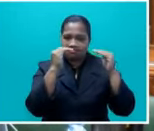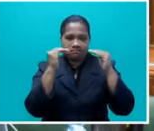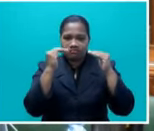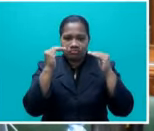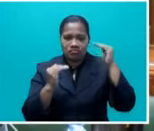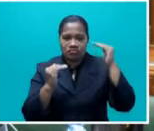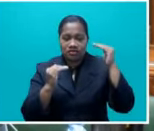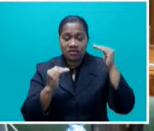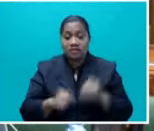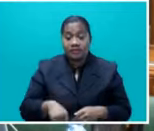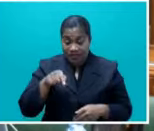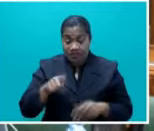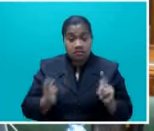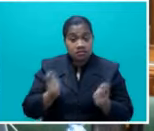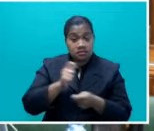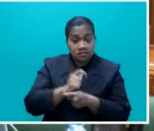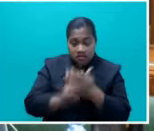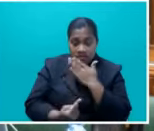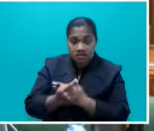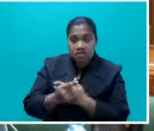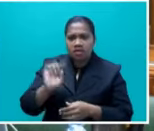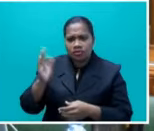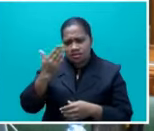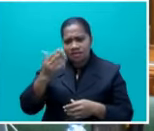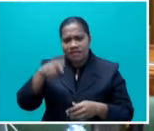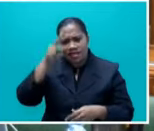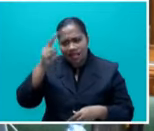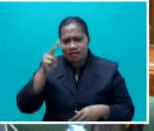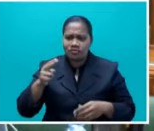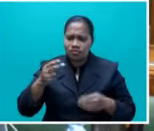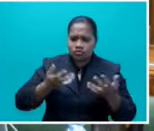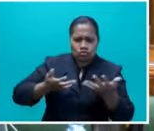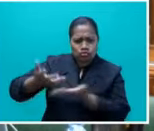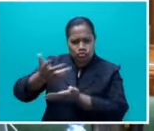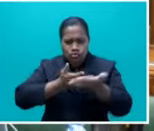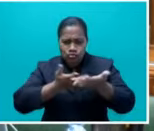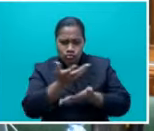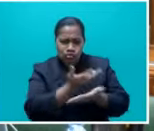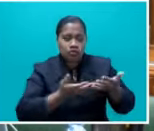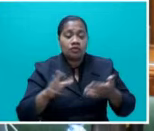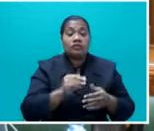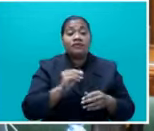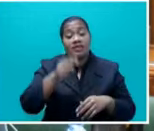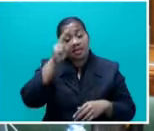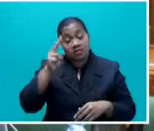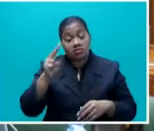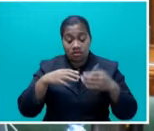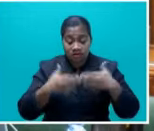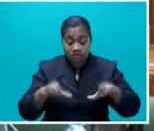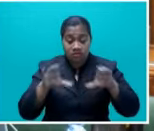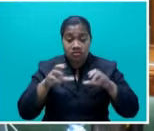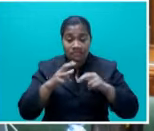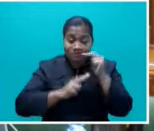a result of the nationwide community consultation undertaken by the National Council for Building a Better